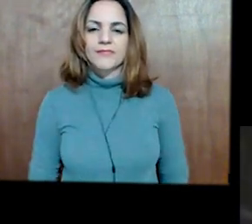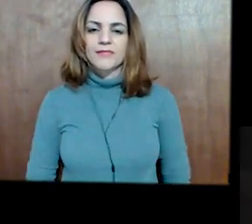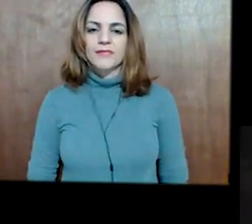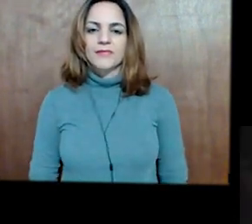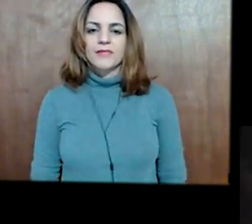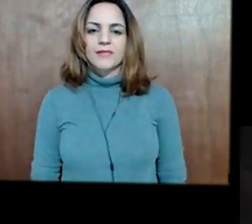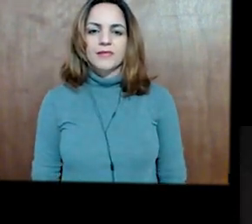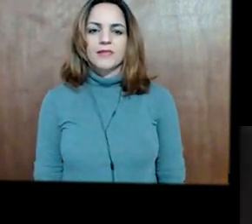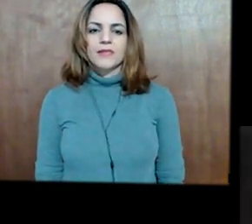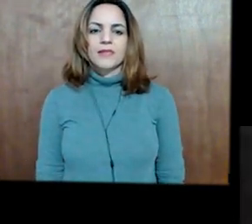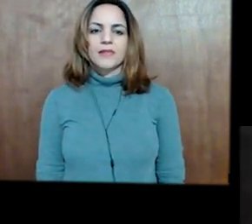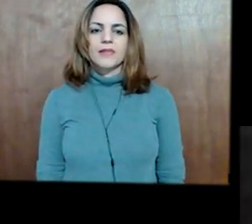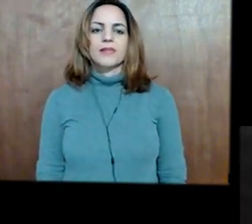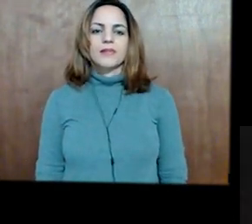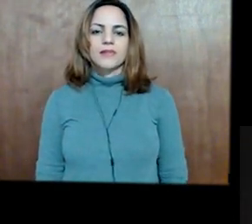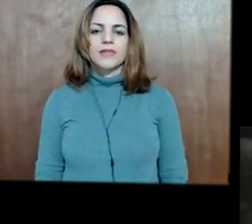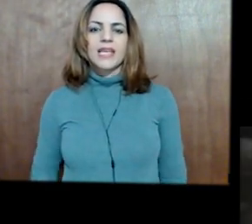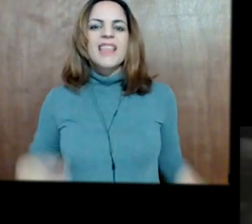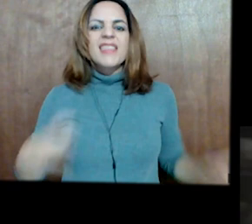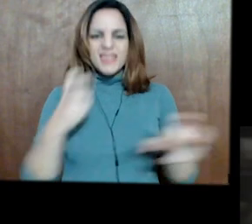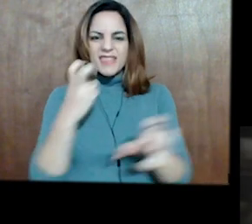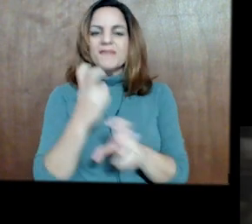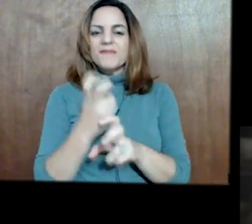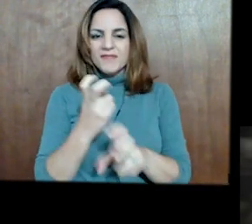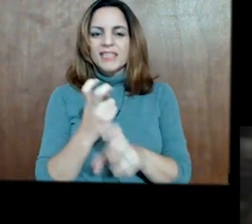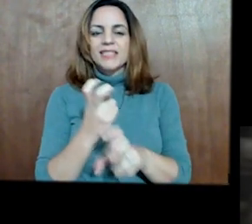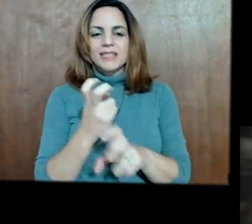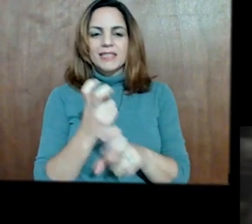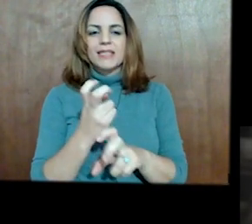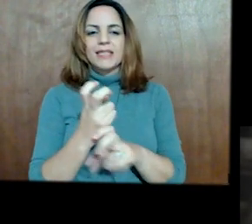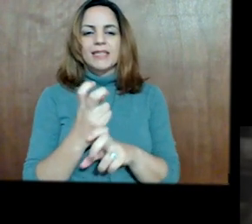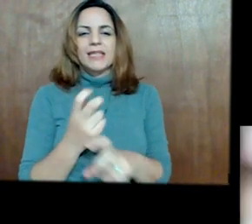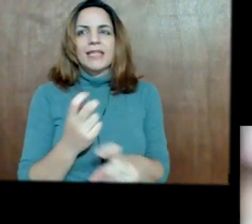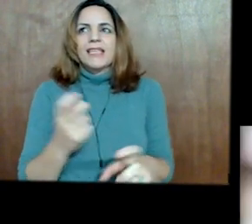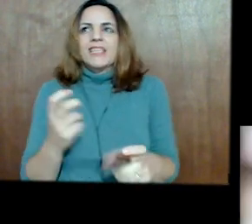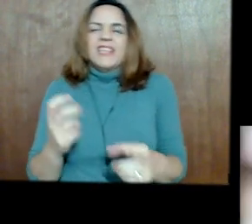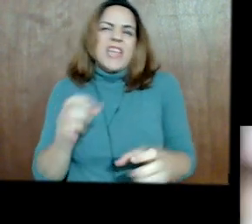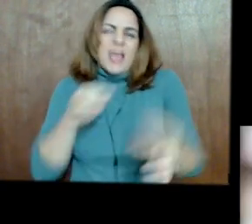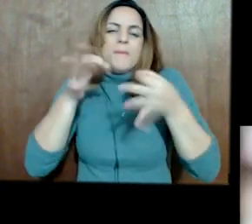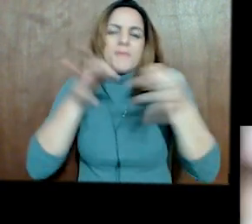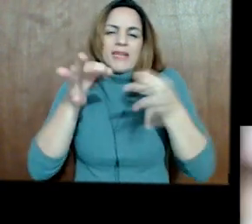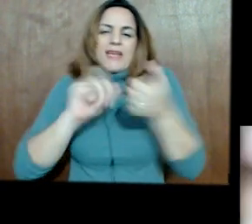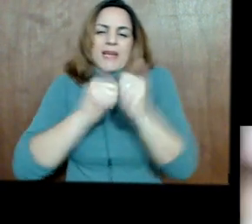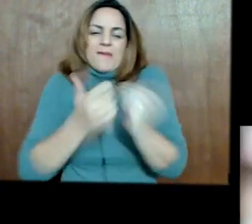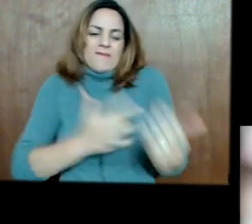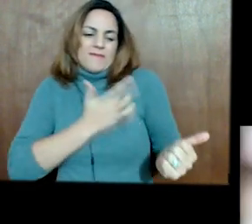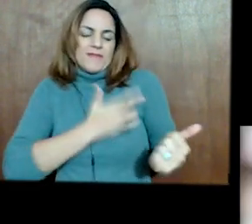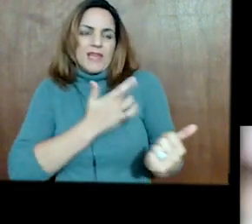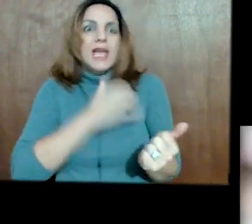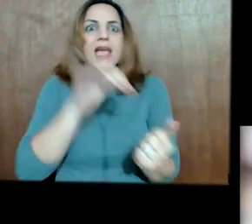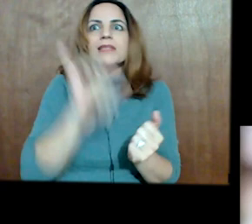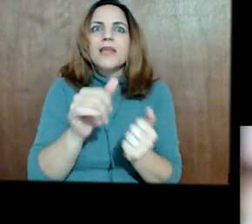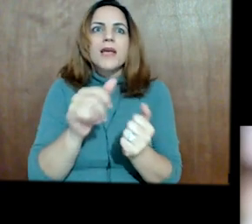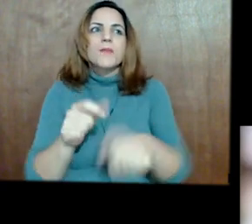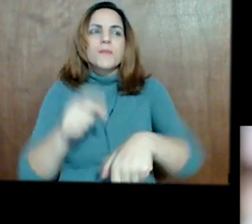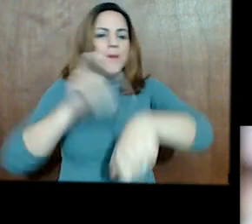It's hard to define what the greatest moments of your life are. I think like your birth would be, you know, like that, my